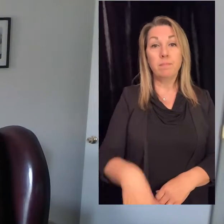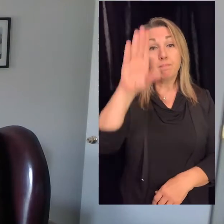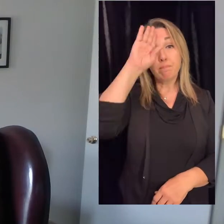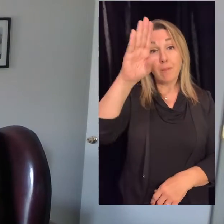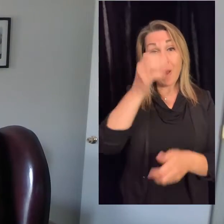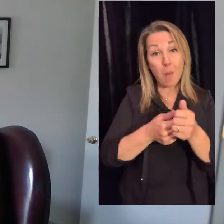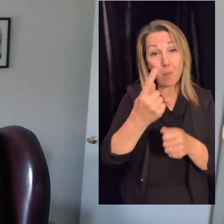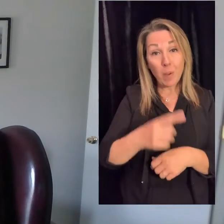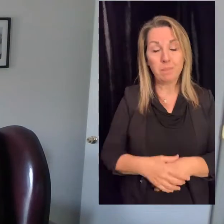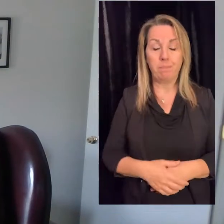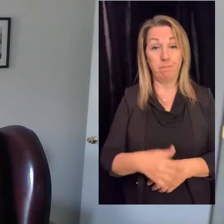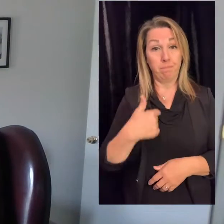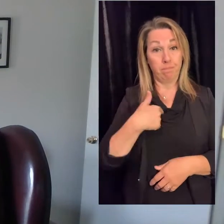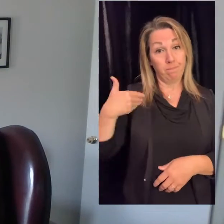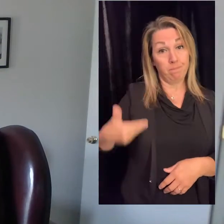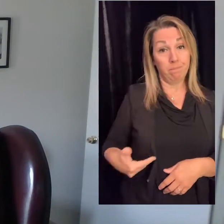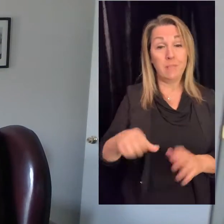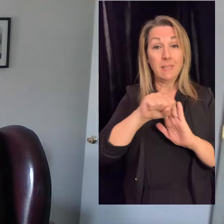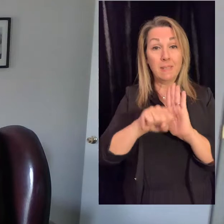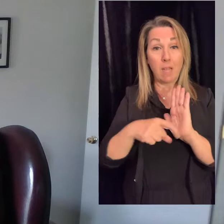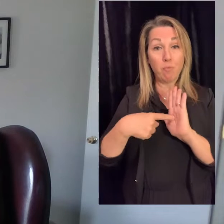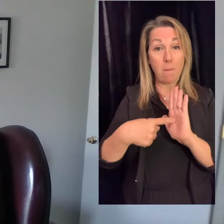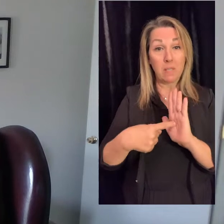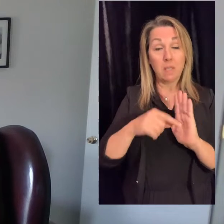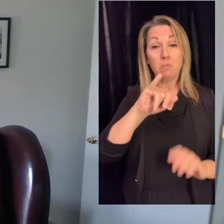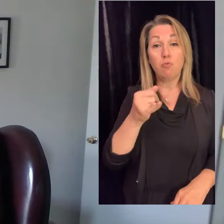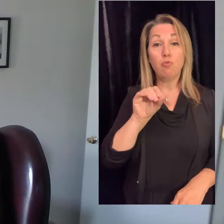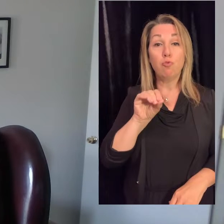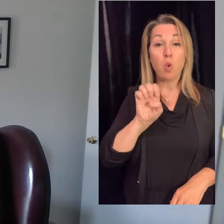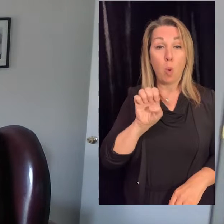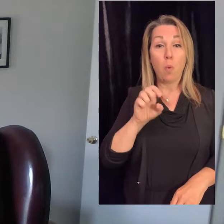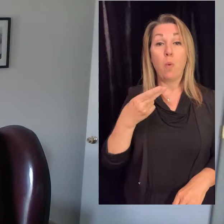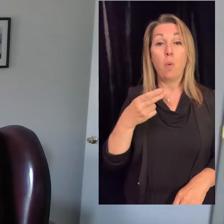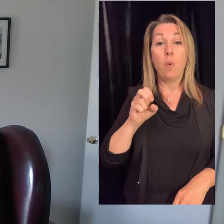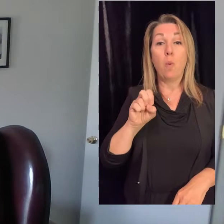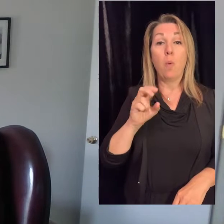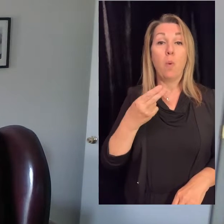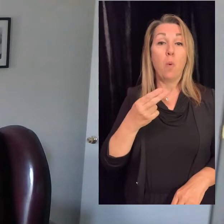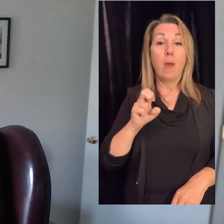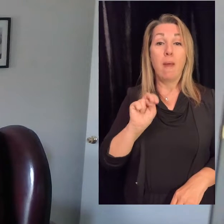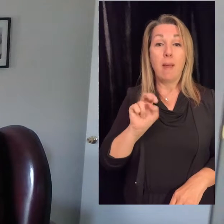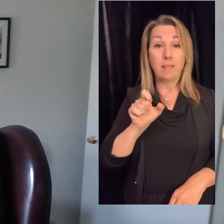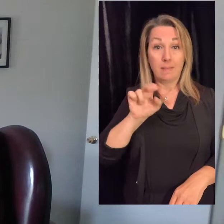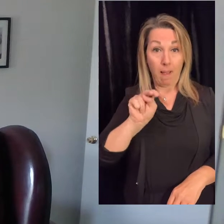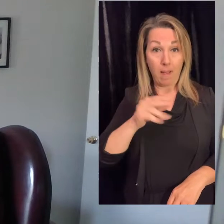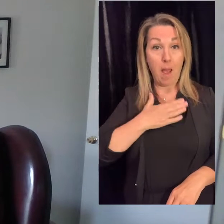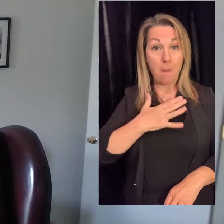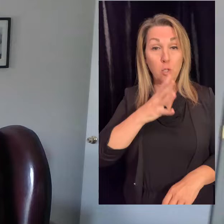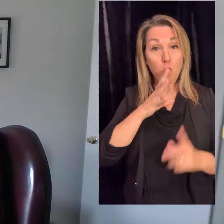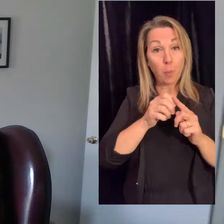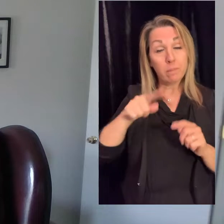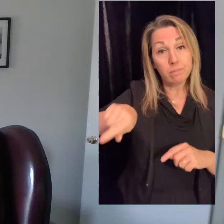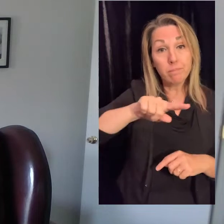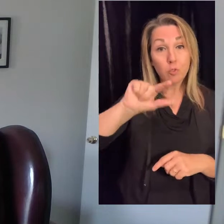Hi, everybody. I'm State Representative Joe Hohenstein, and I'm honored to be speaking to the 2020 graduating class of